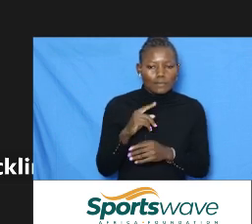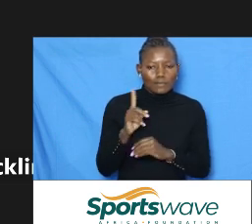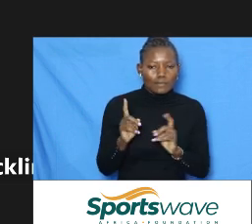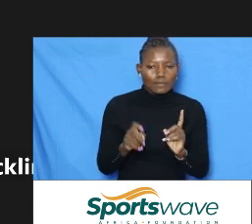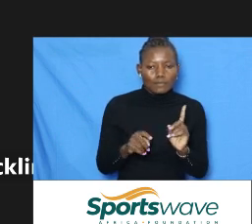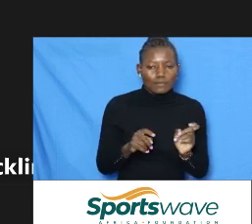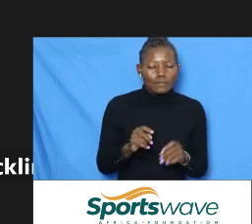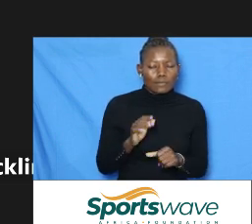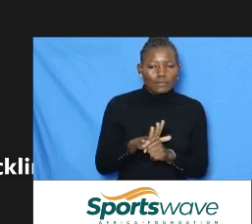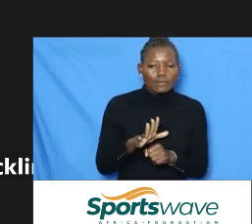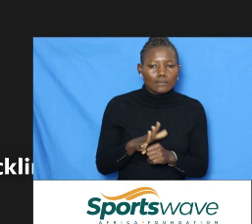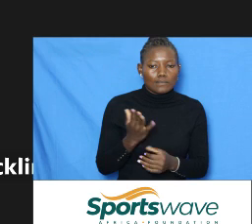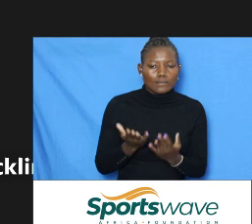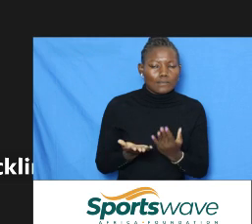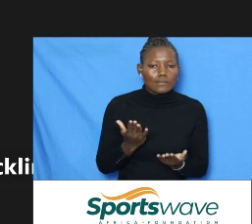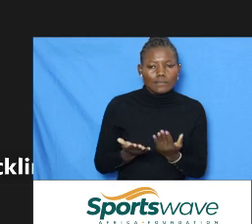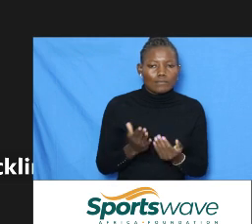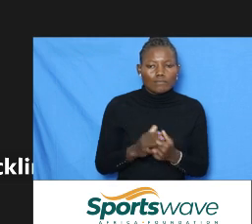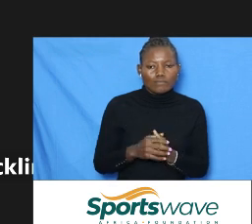talking about